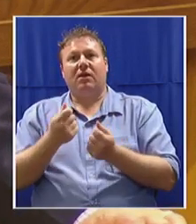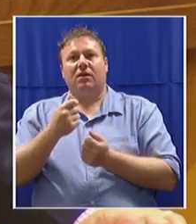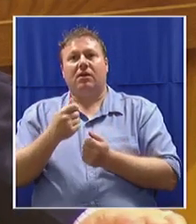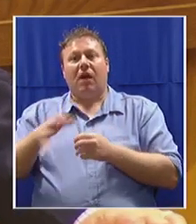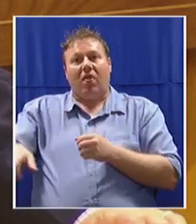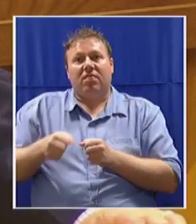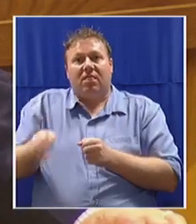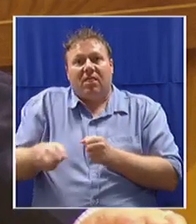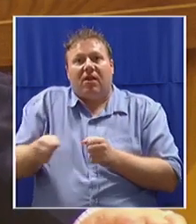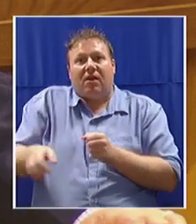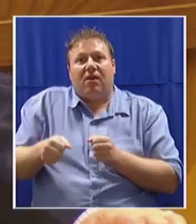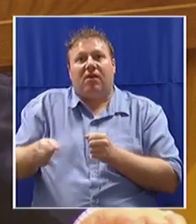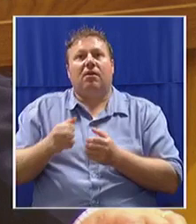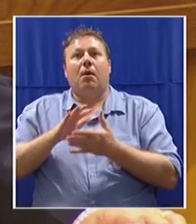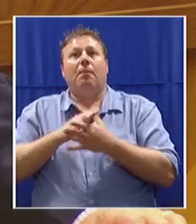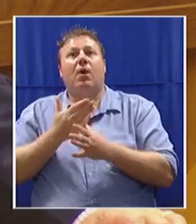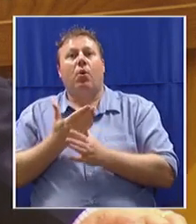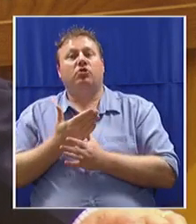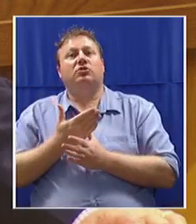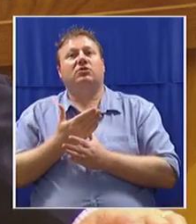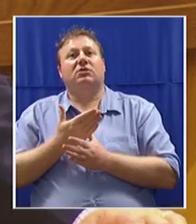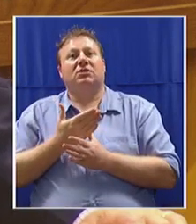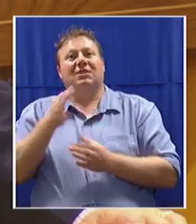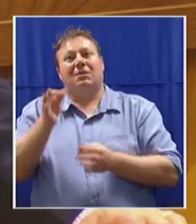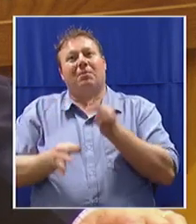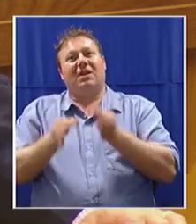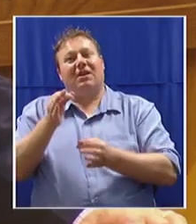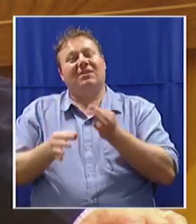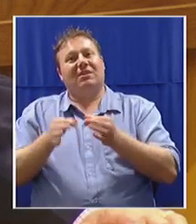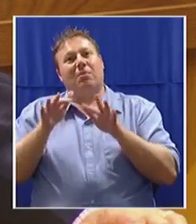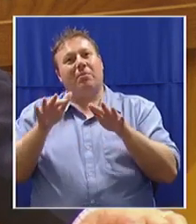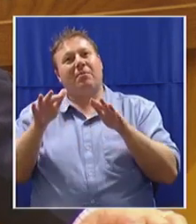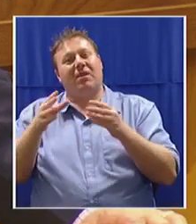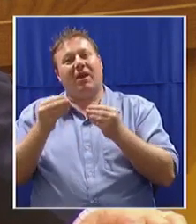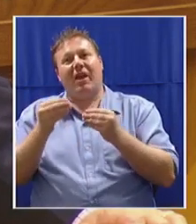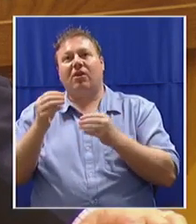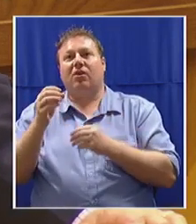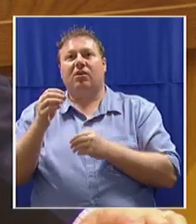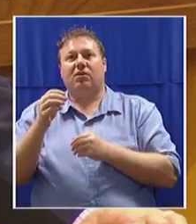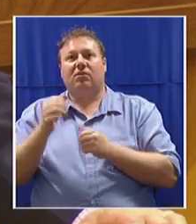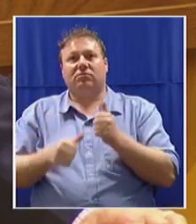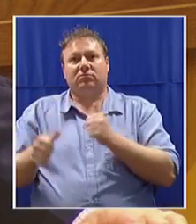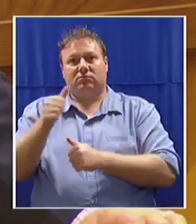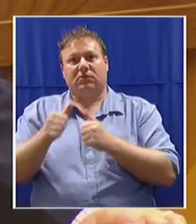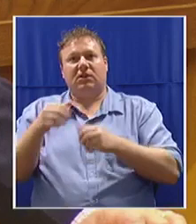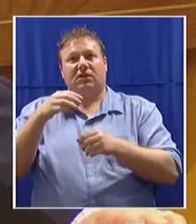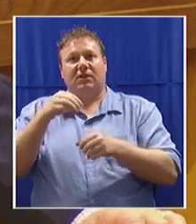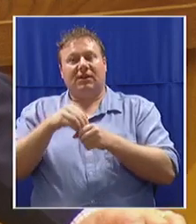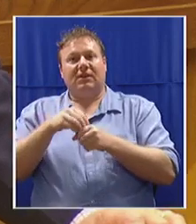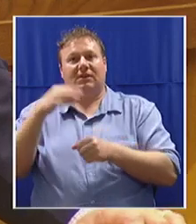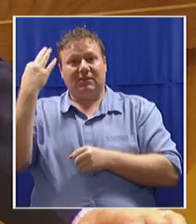looted because of certain political people and officials in the governing